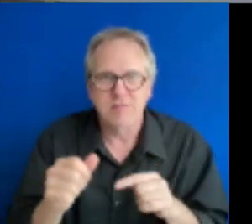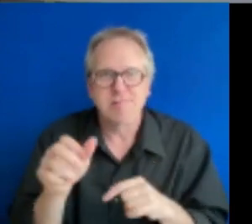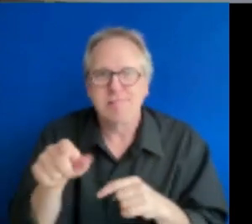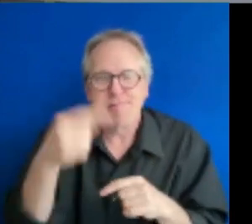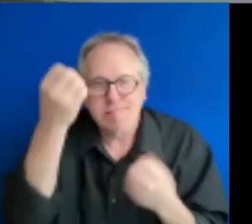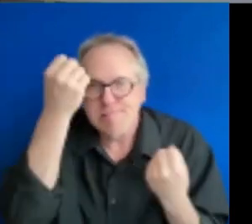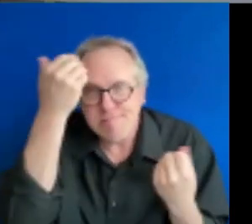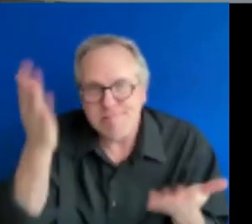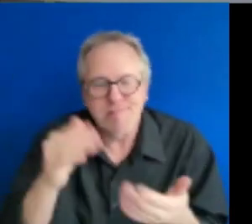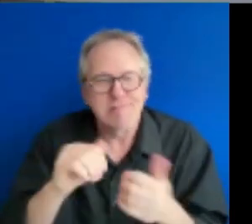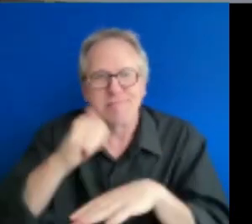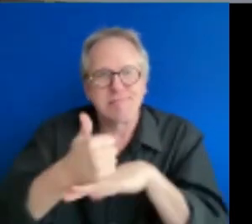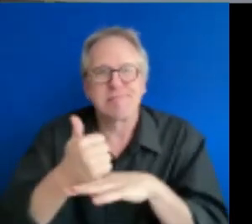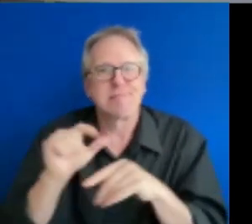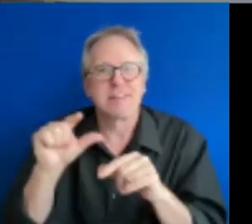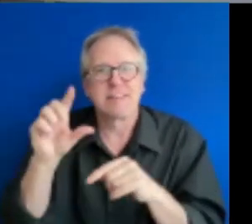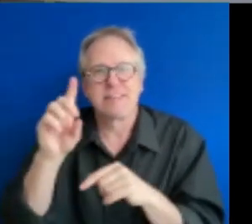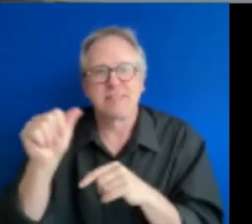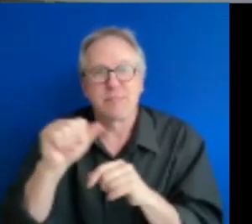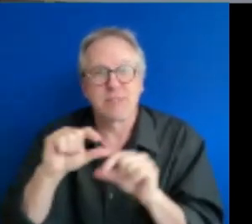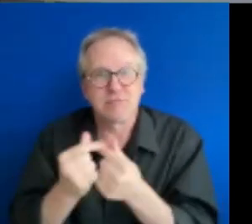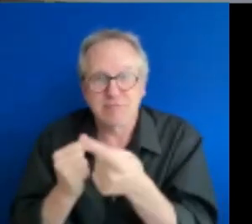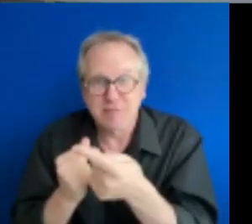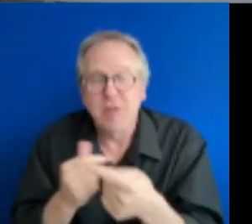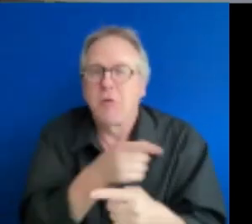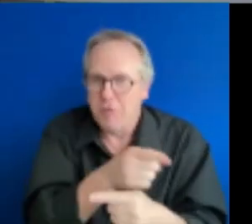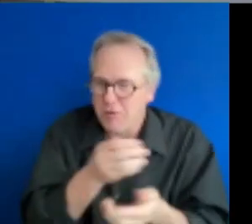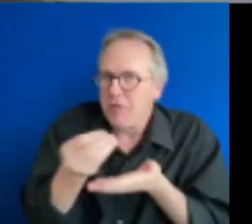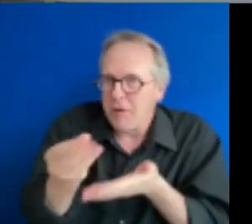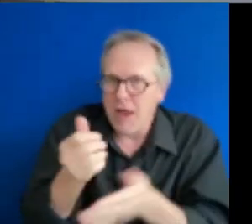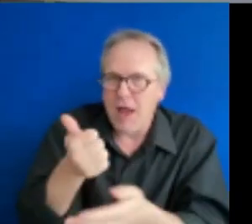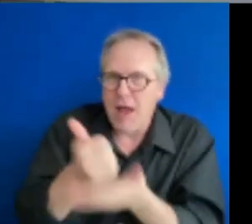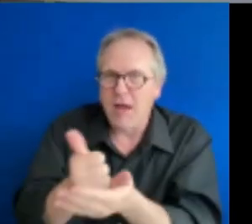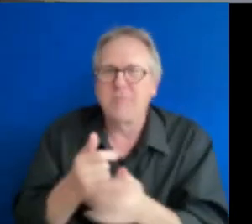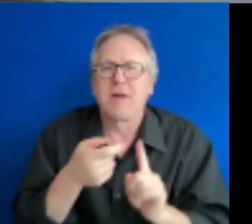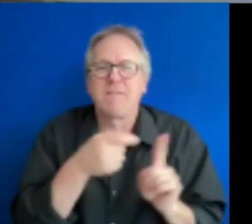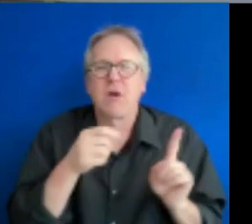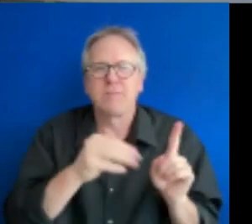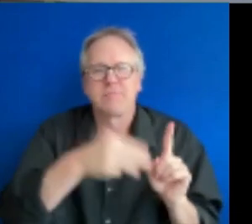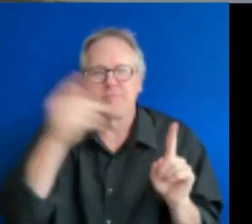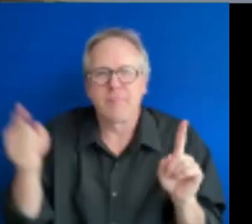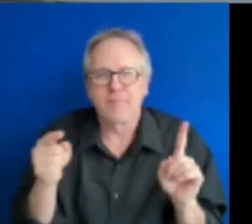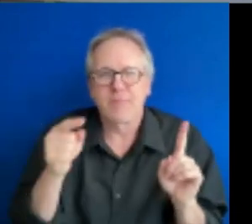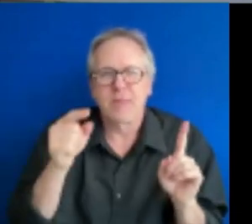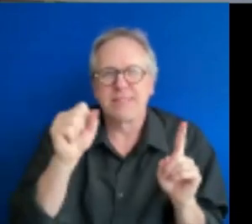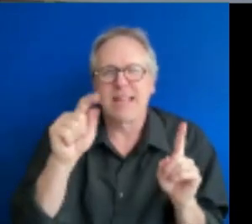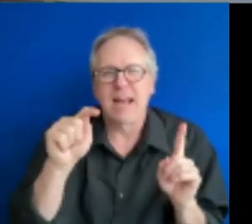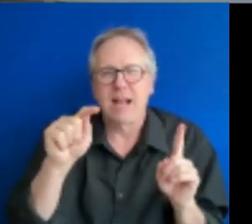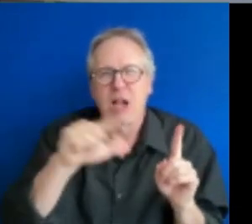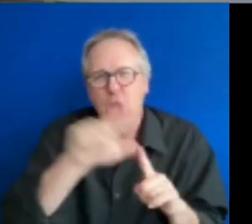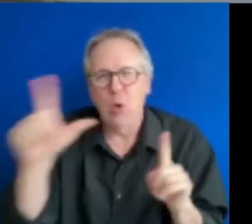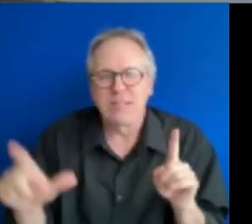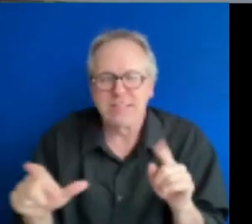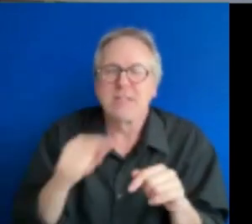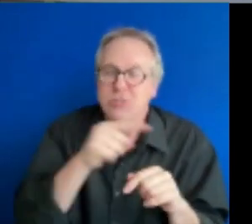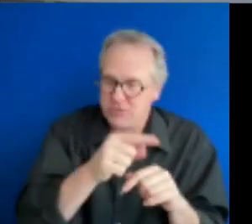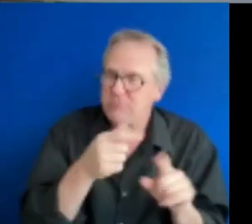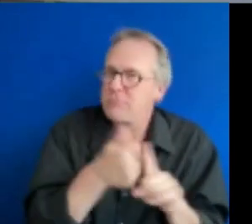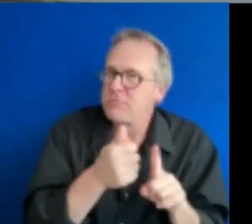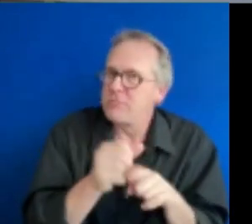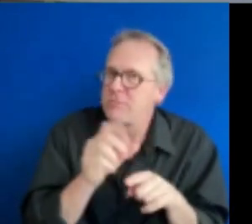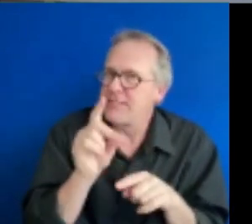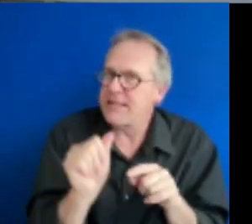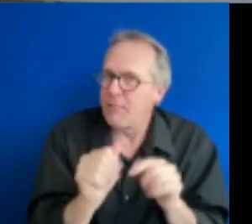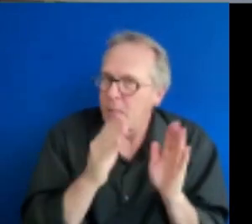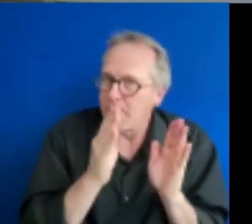accessibility groups. She's based out of St. Louis, is also a person who is disabled